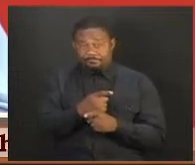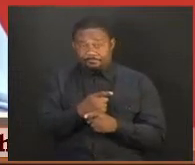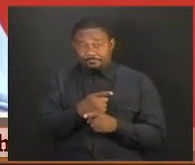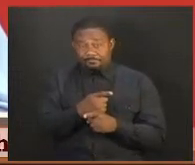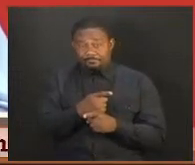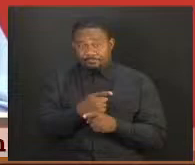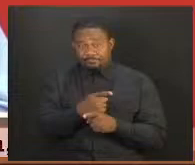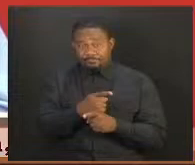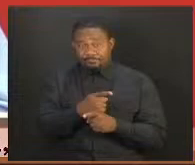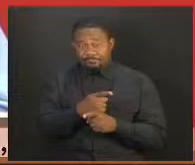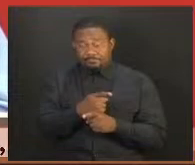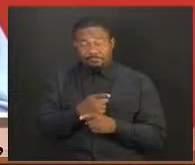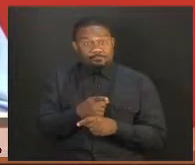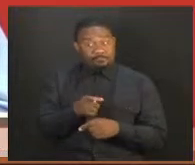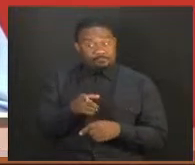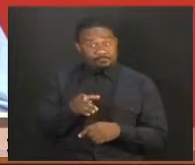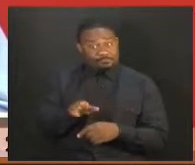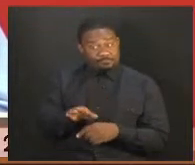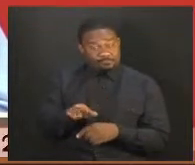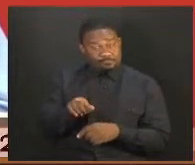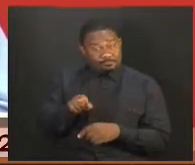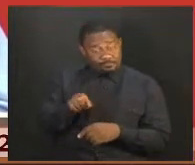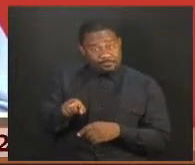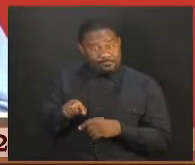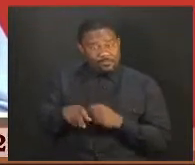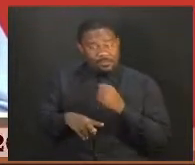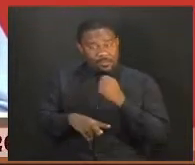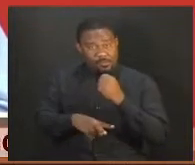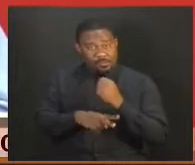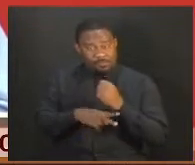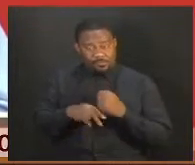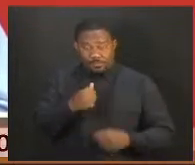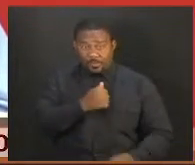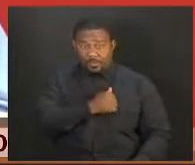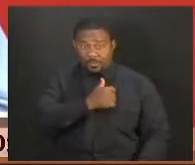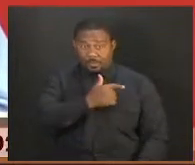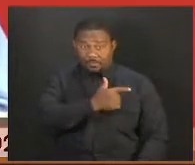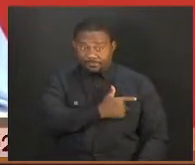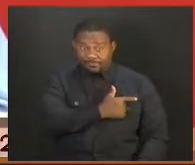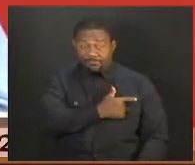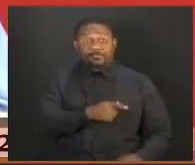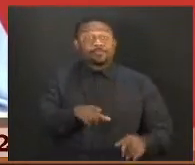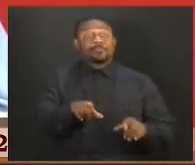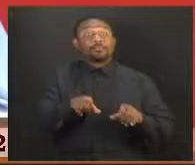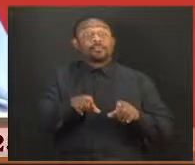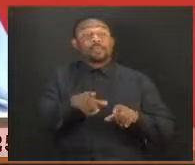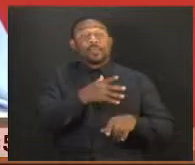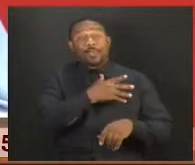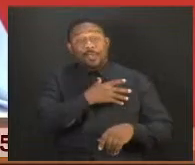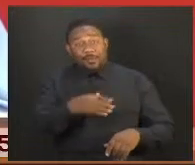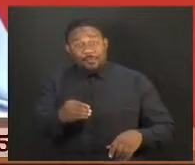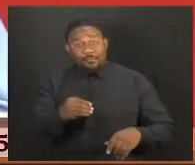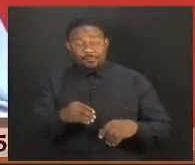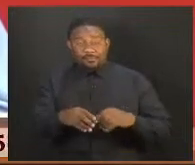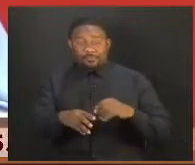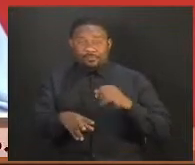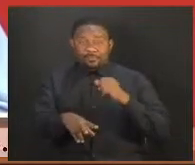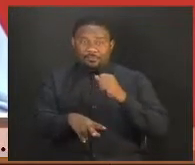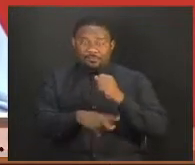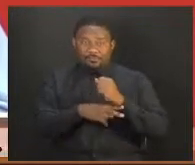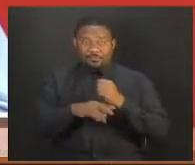He is the Deputy Attorney General and also a Deputy